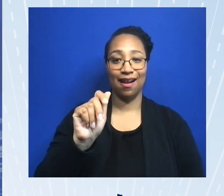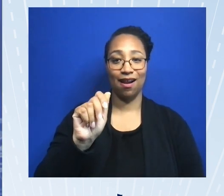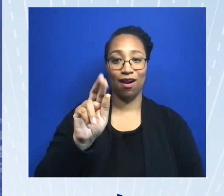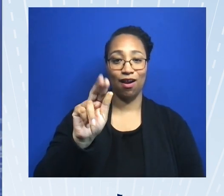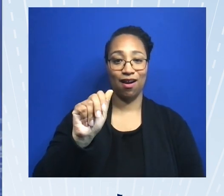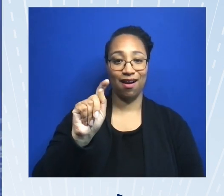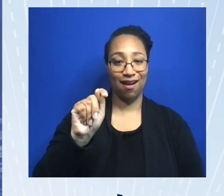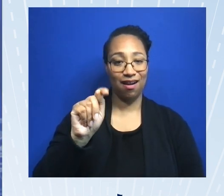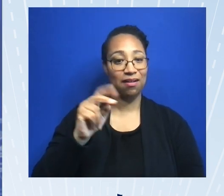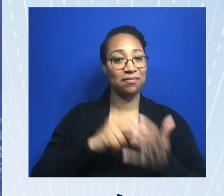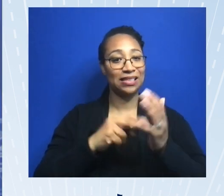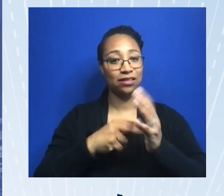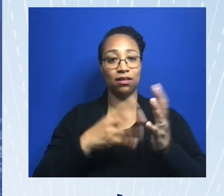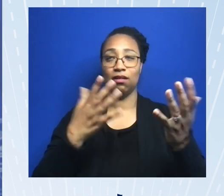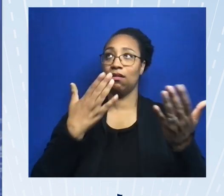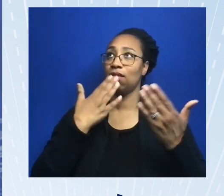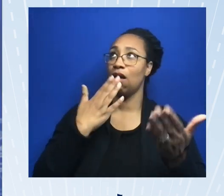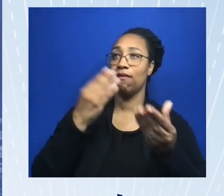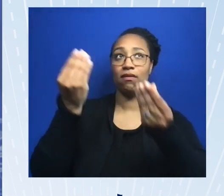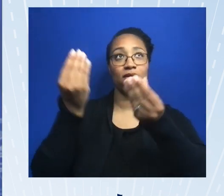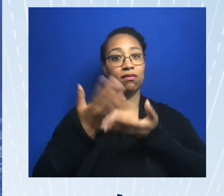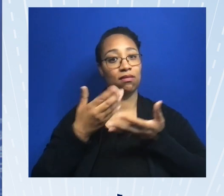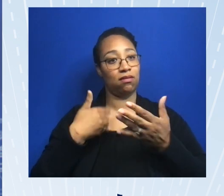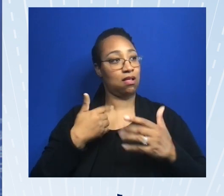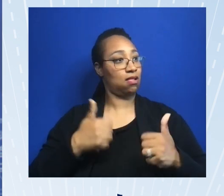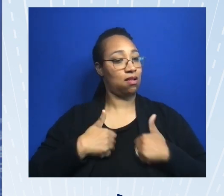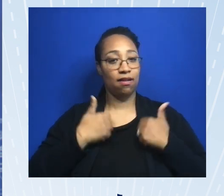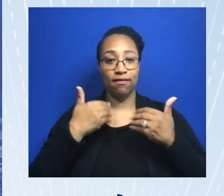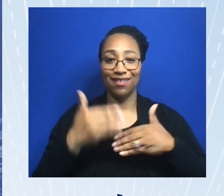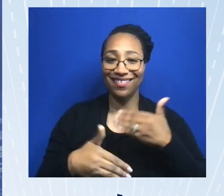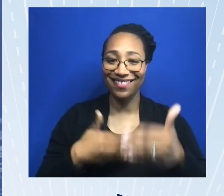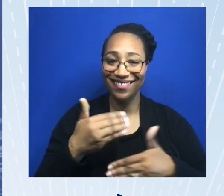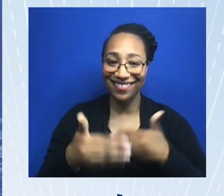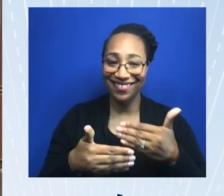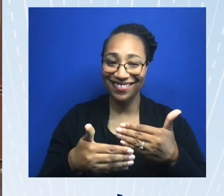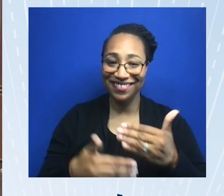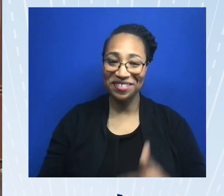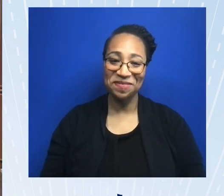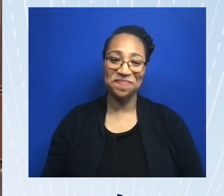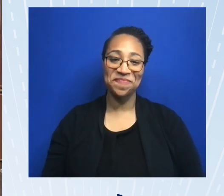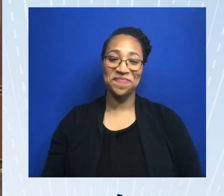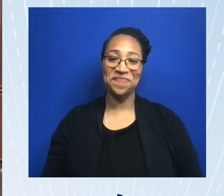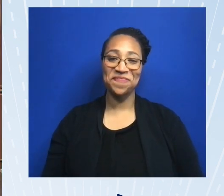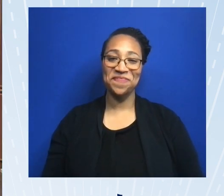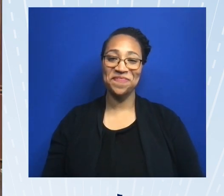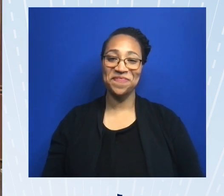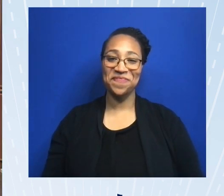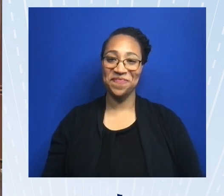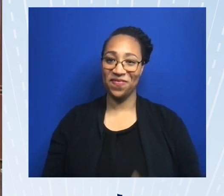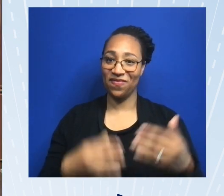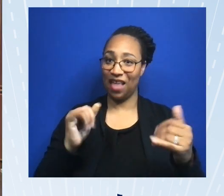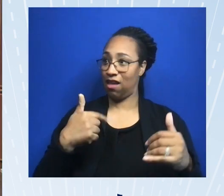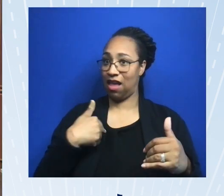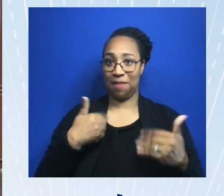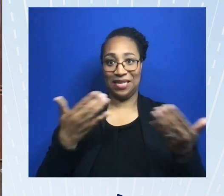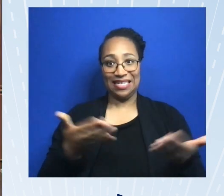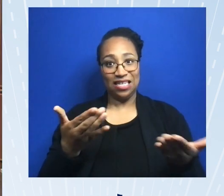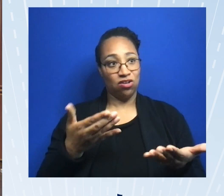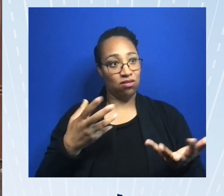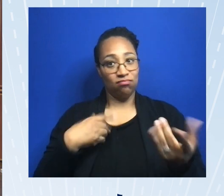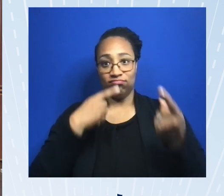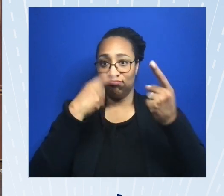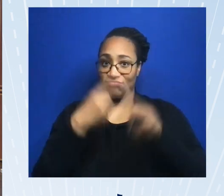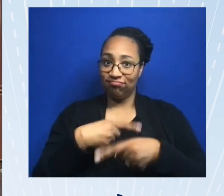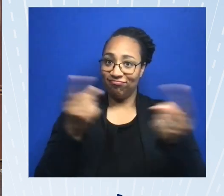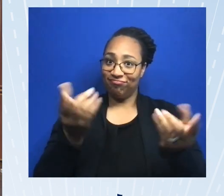too express thanks. On behalf of all of us who worked on this plan, we are so grateful to the thousands